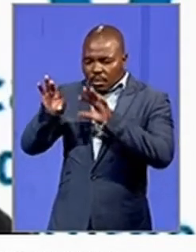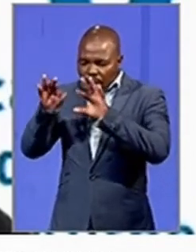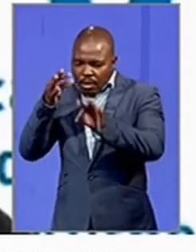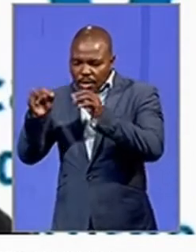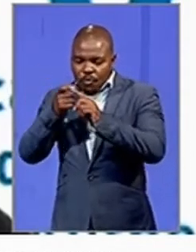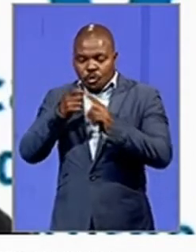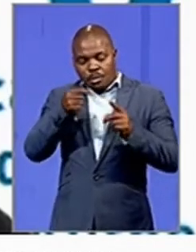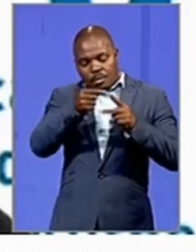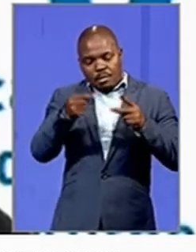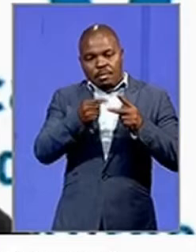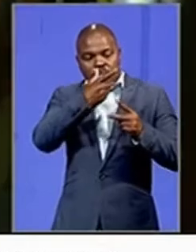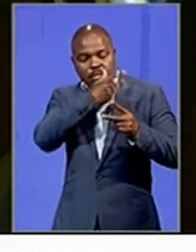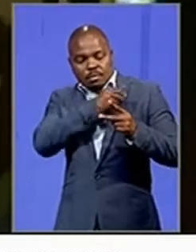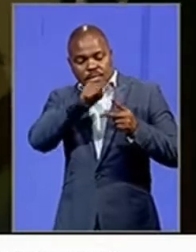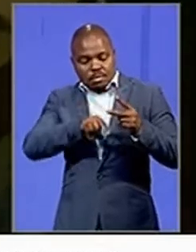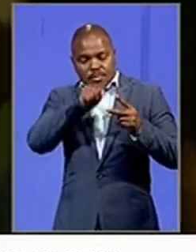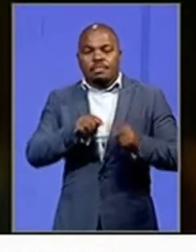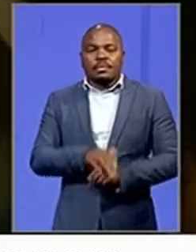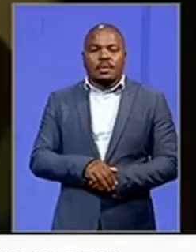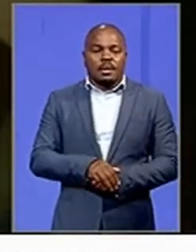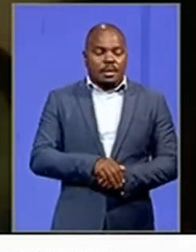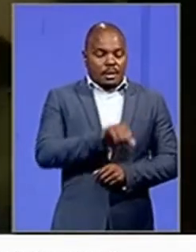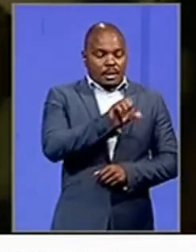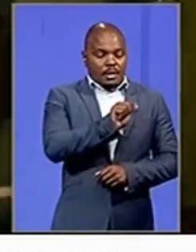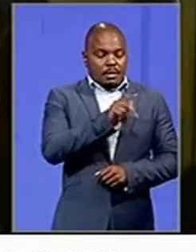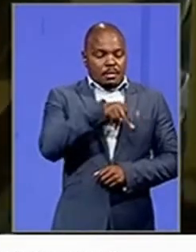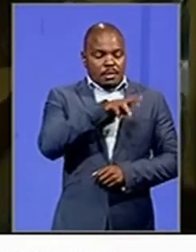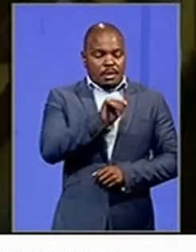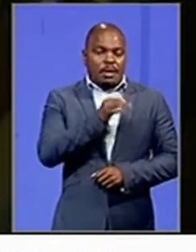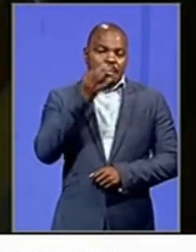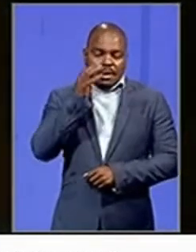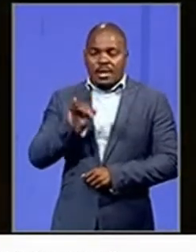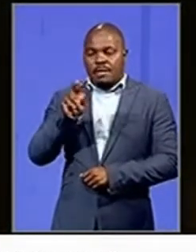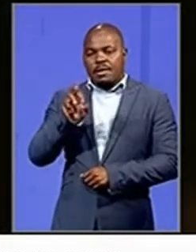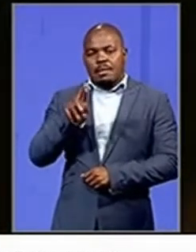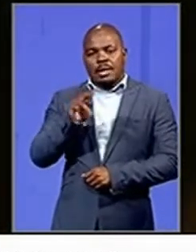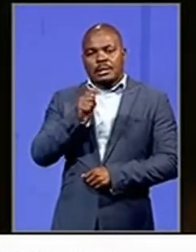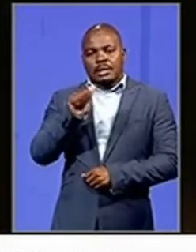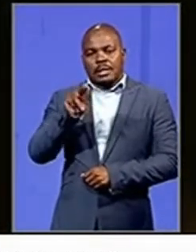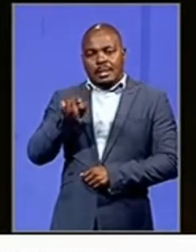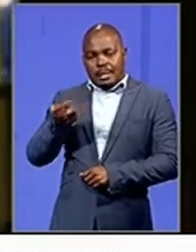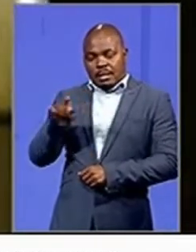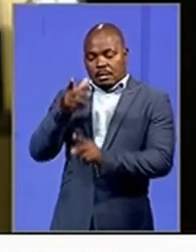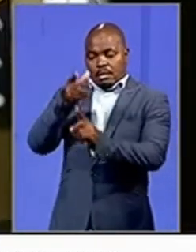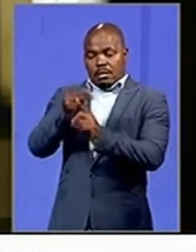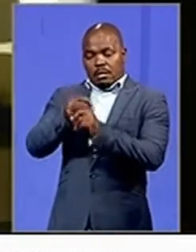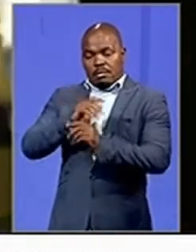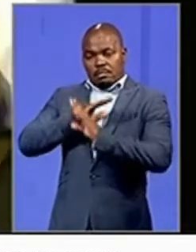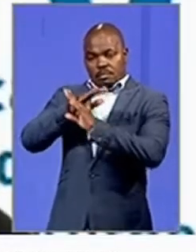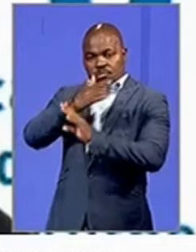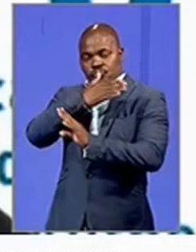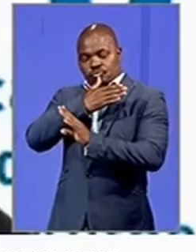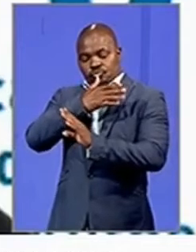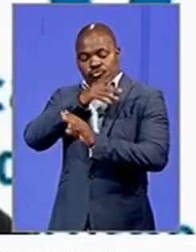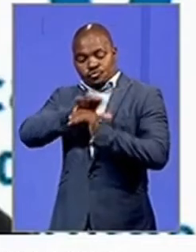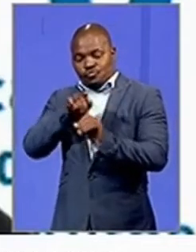vaccines that have been rolled out in the country. SAHPRA e eme ka la gore ivermectin ga e ka ke ya dirisetswa go alafa COVID-19.